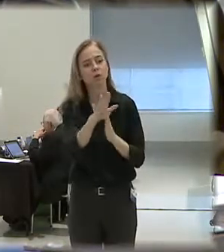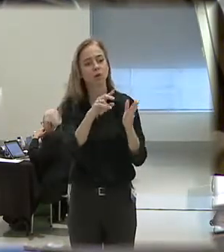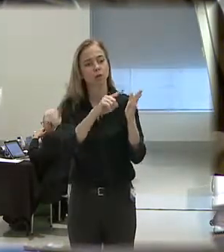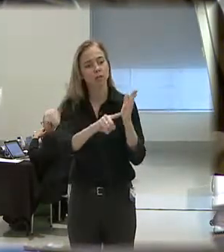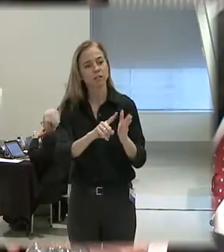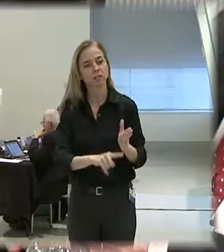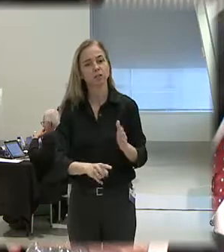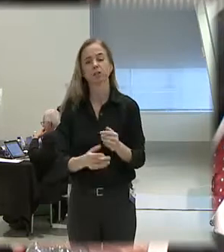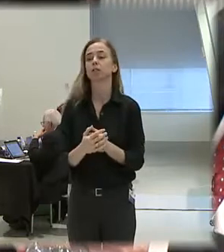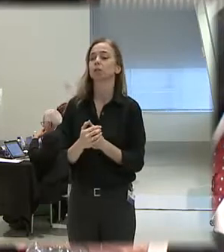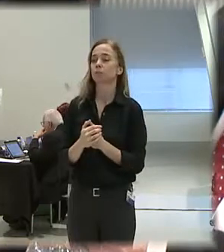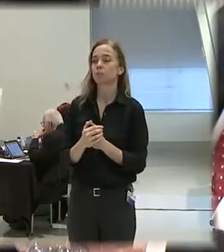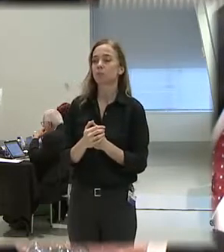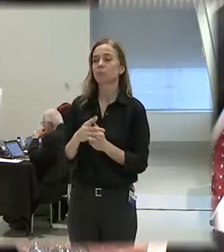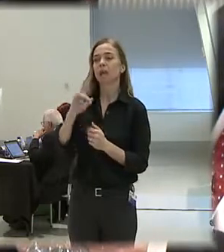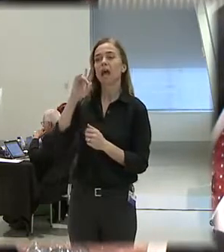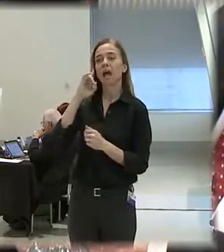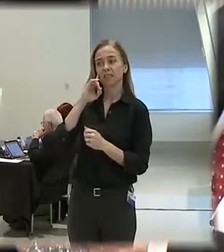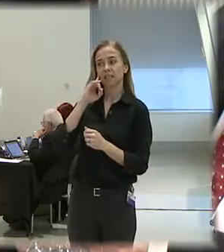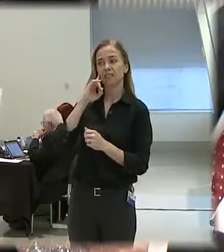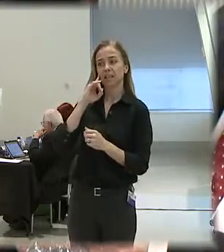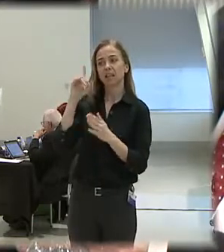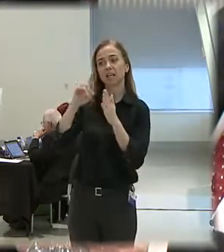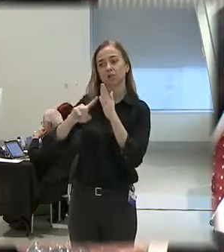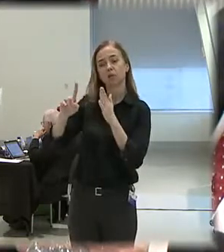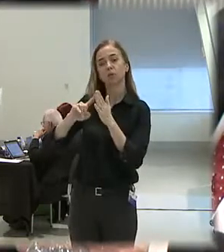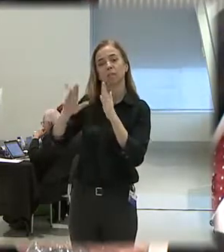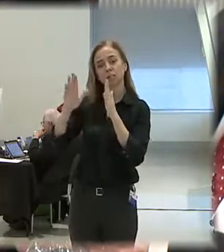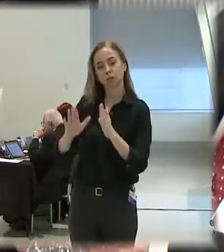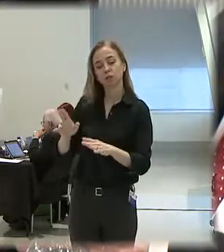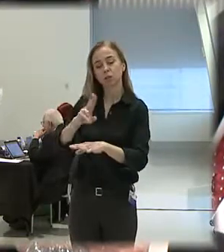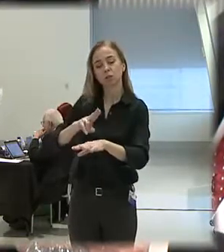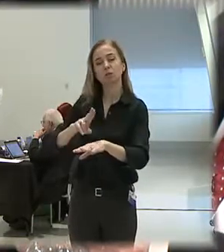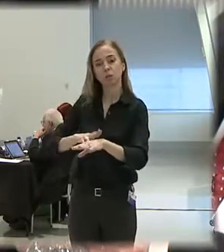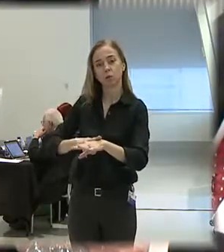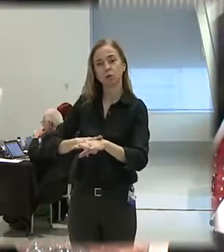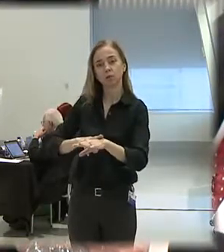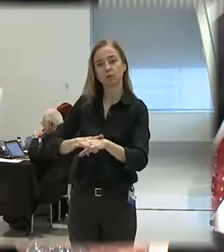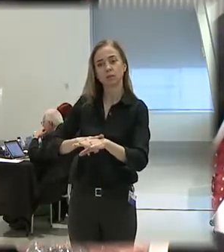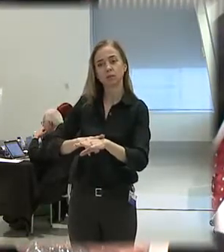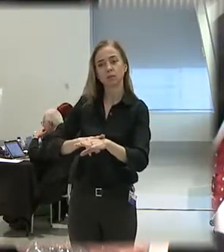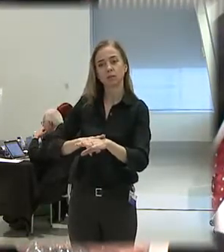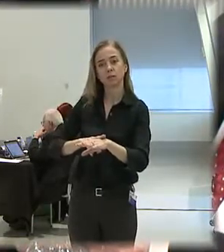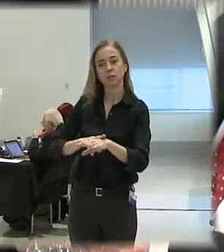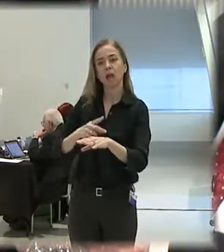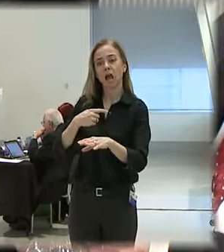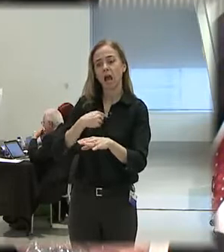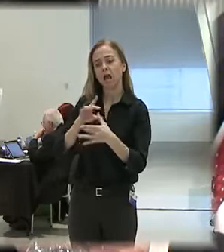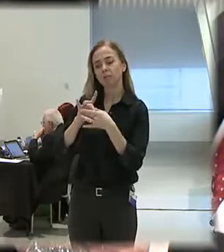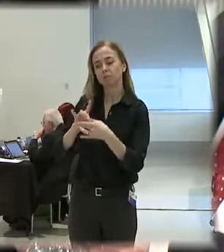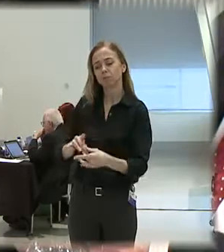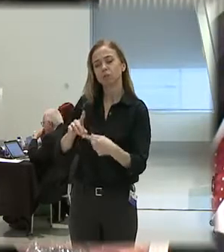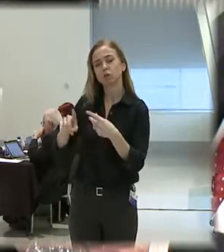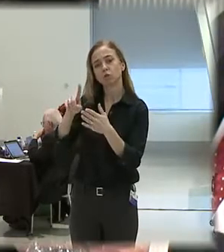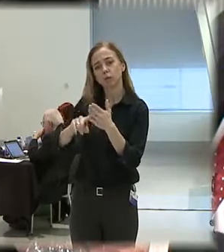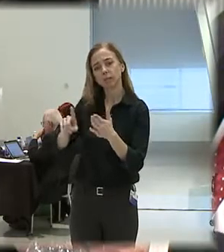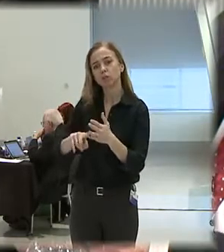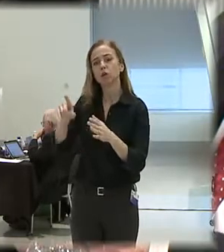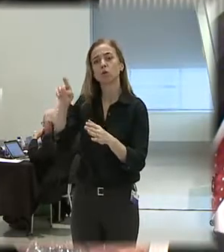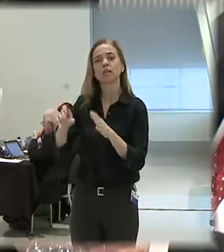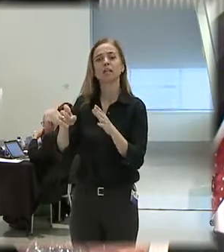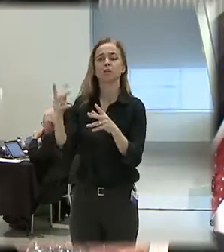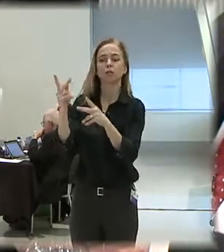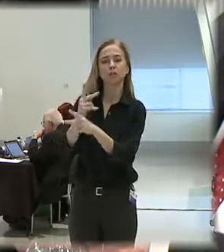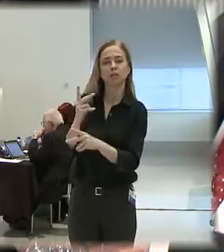think that you know, as a researcher, of course, my answer is going to be we need to do more research. But I think that we do need to find